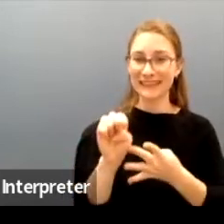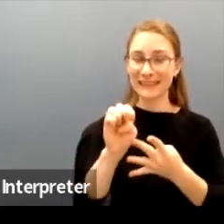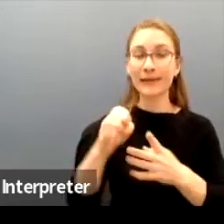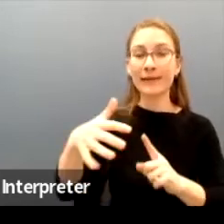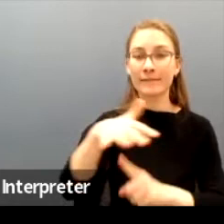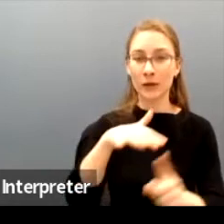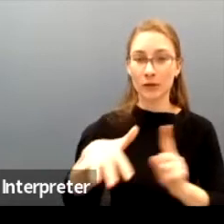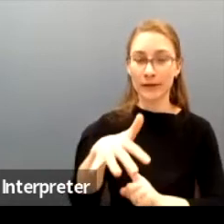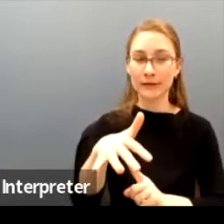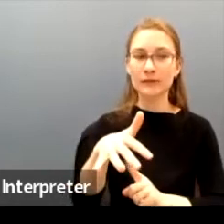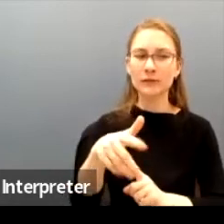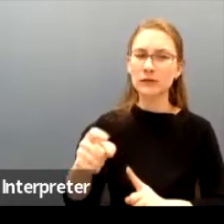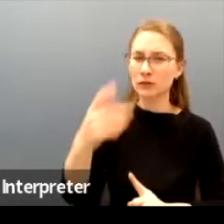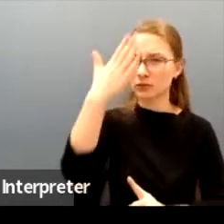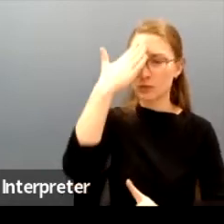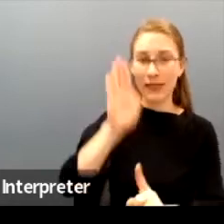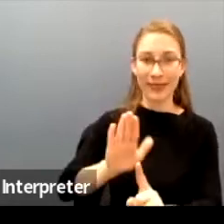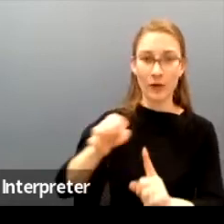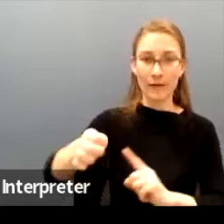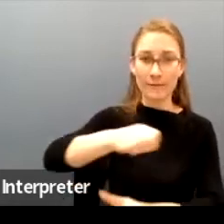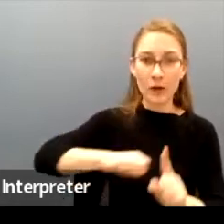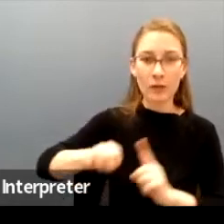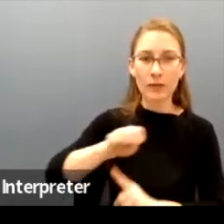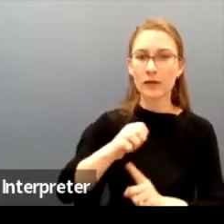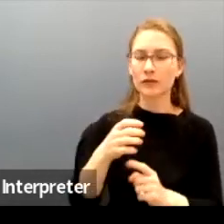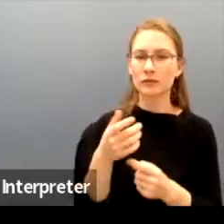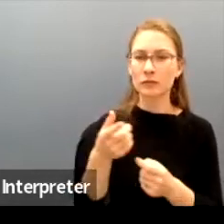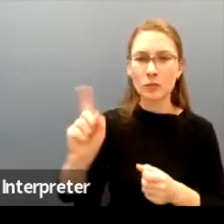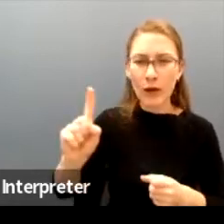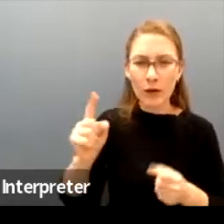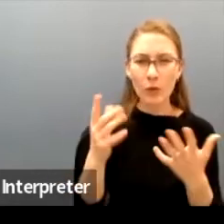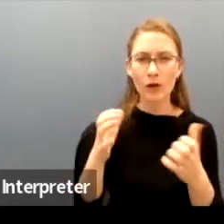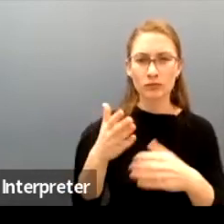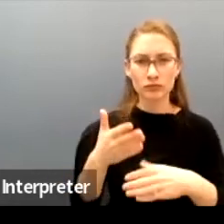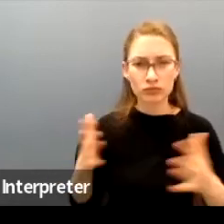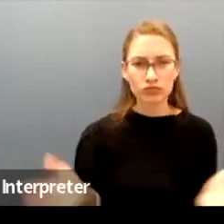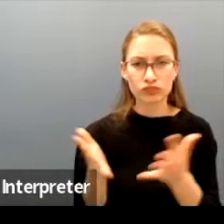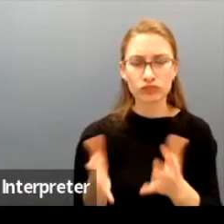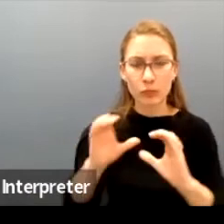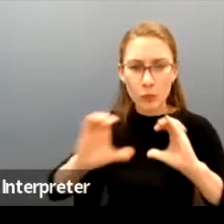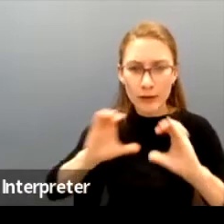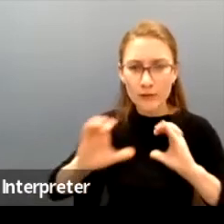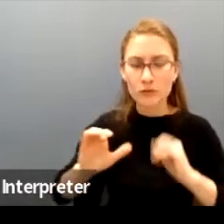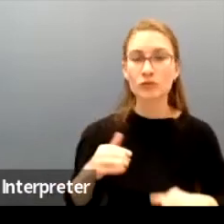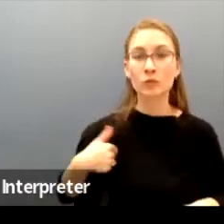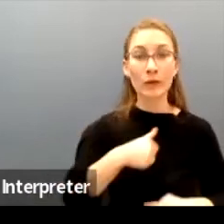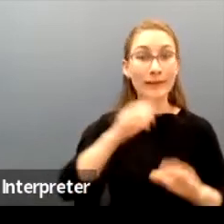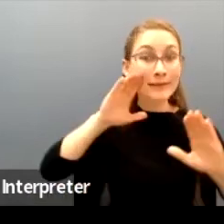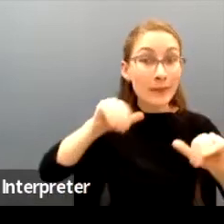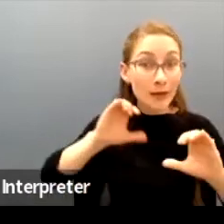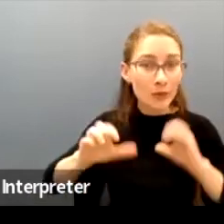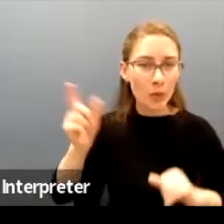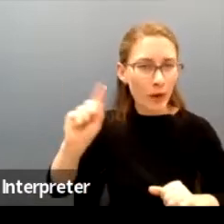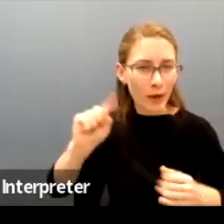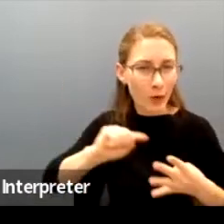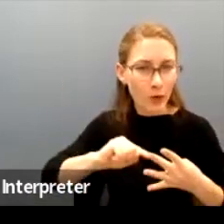environment or area are we targeting communication? Where are we doing this? Where are we expecting them to communicate? Which brings me